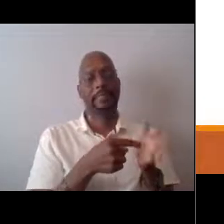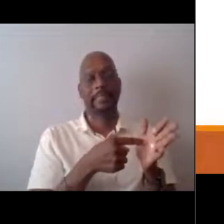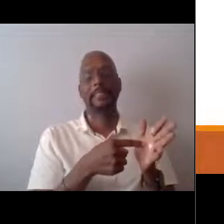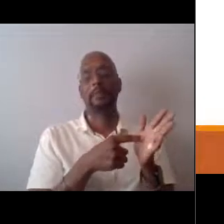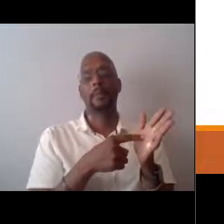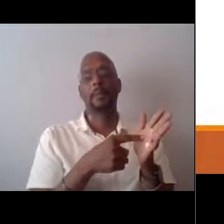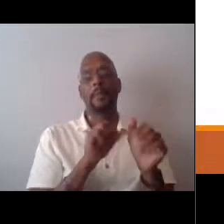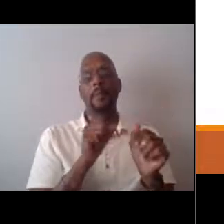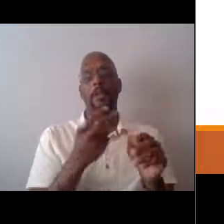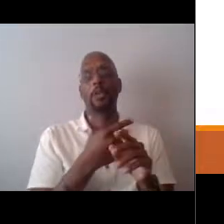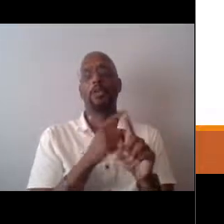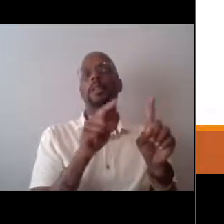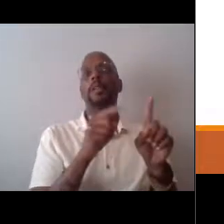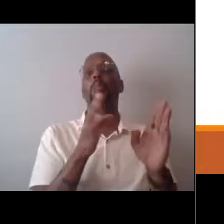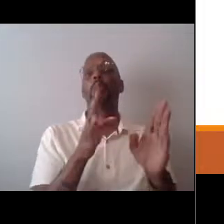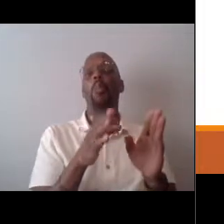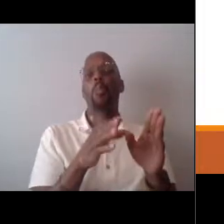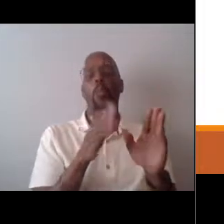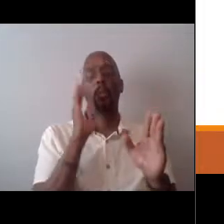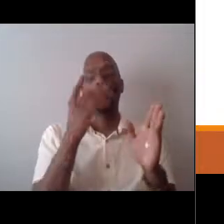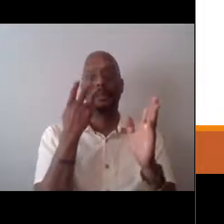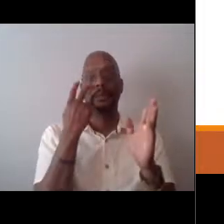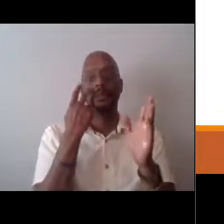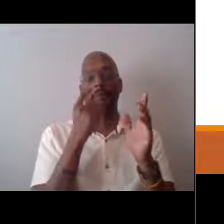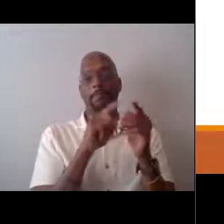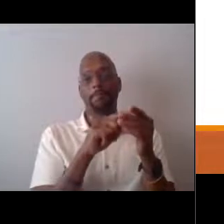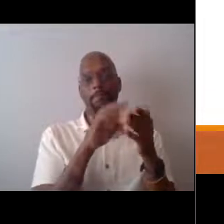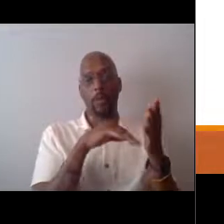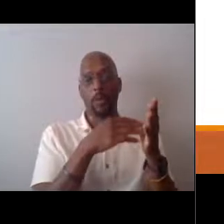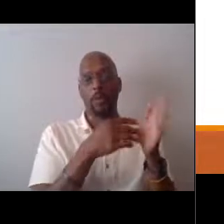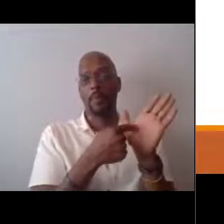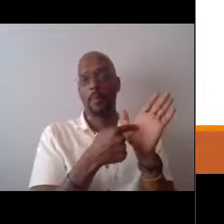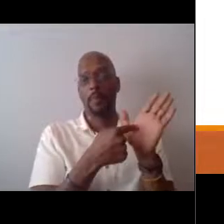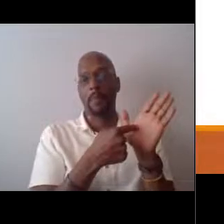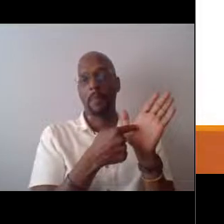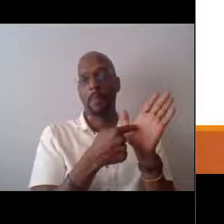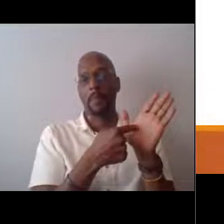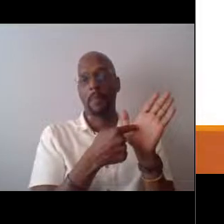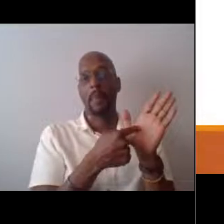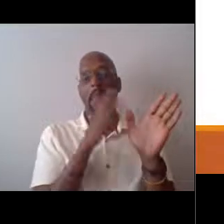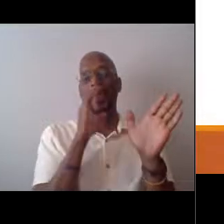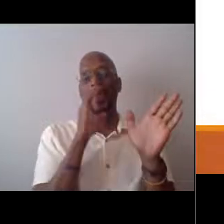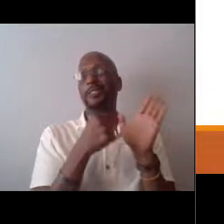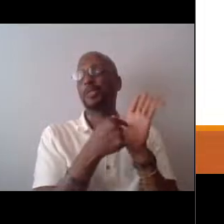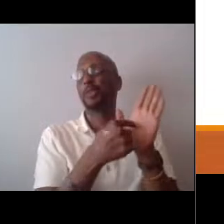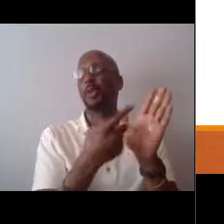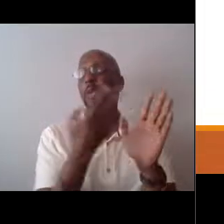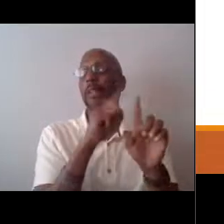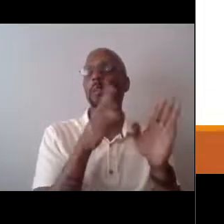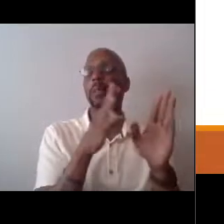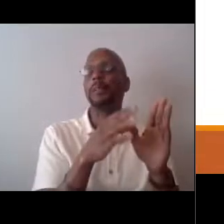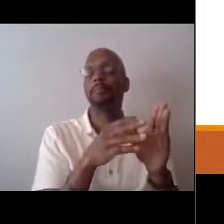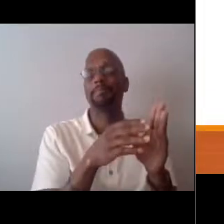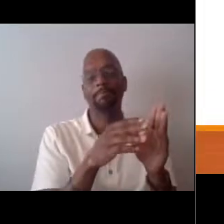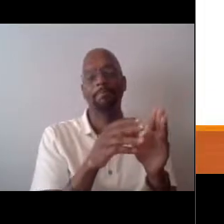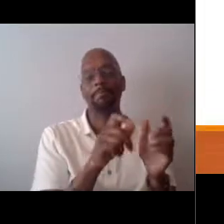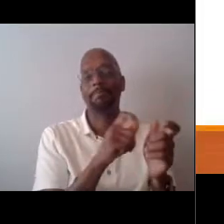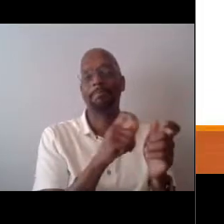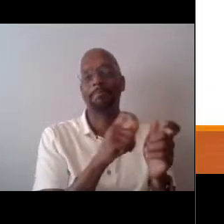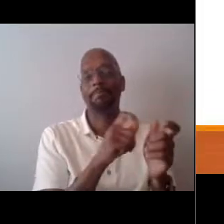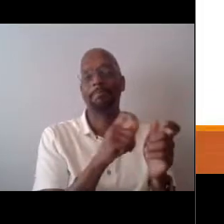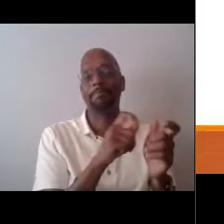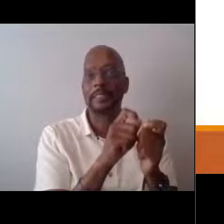in different ways. So you'll see that this graphic here depicts what those 3 distinct screening scenarios are. So we have a traffic